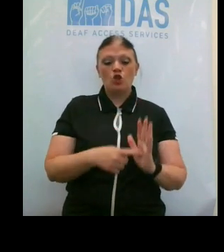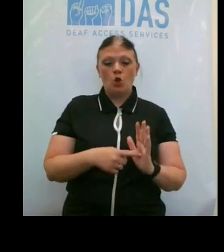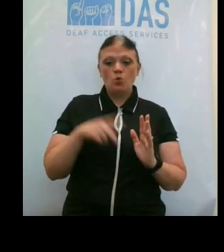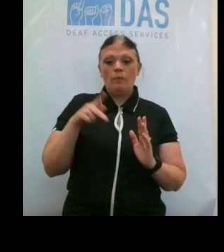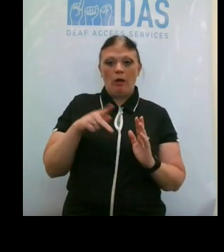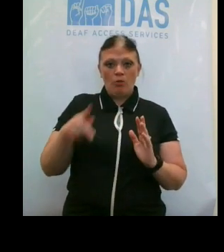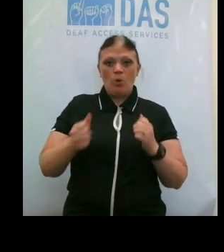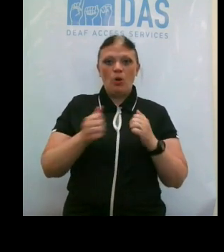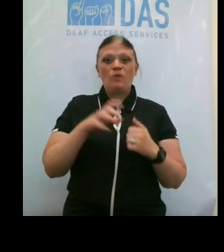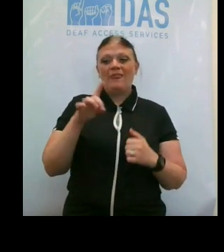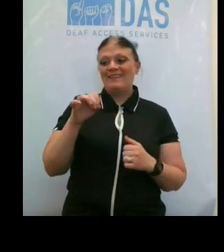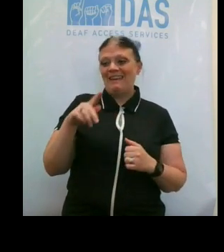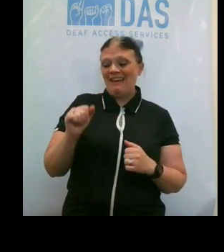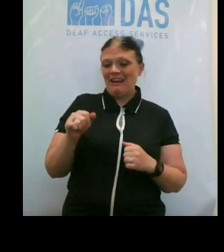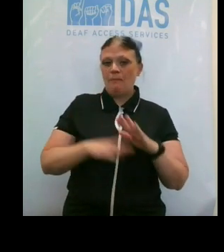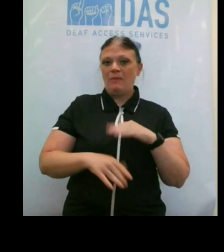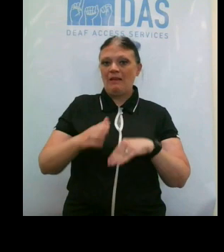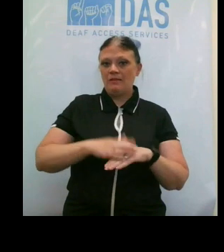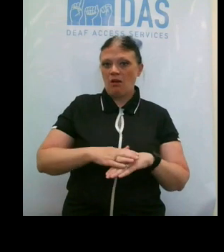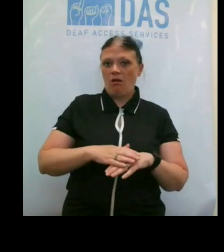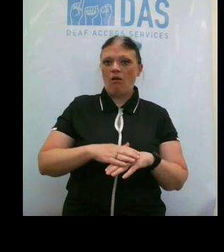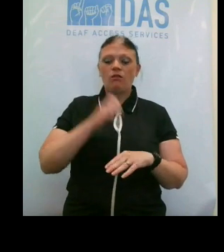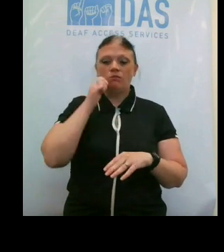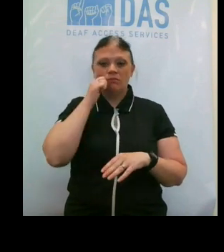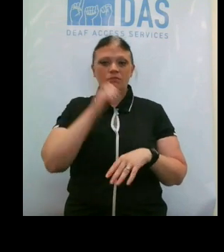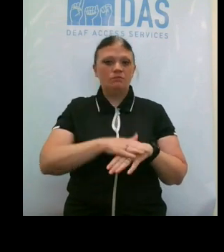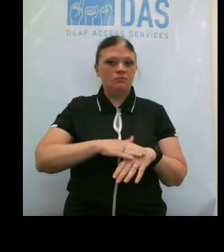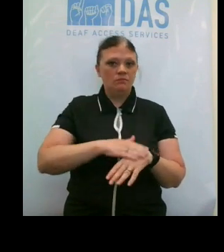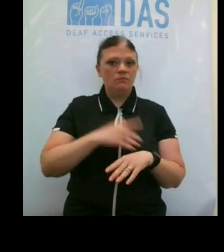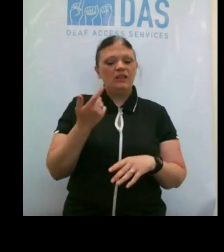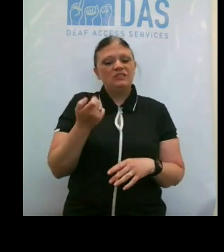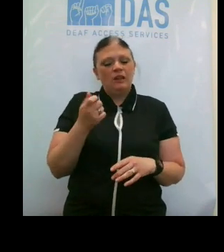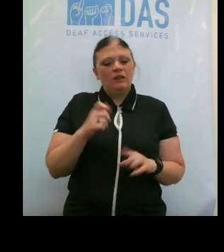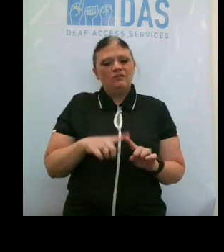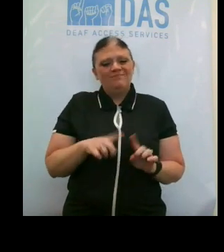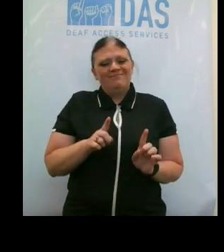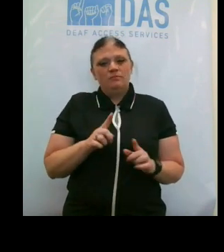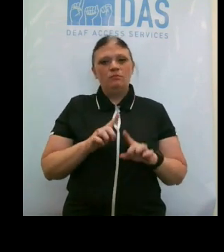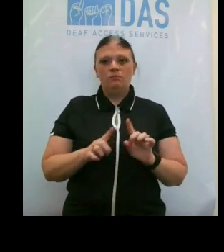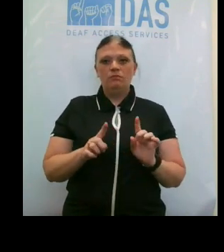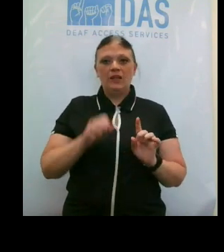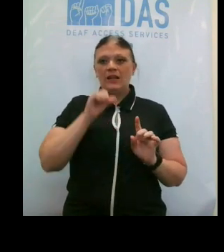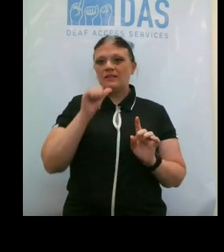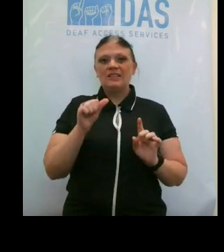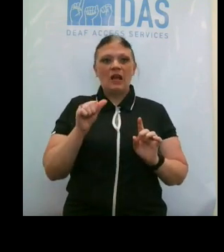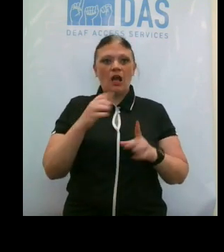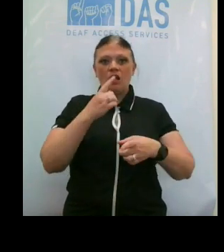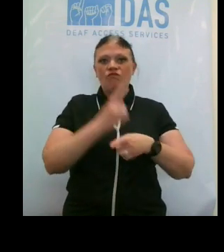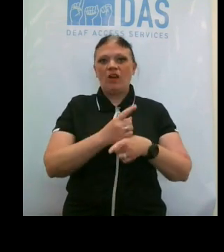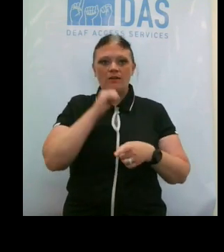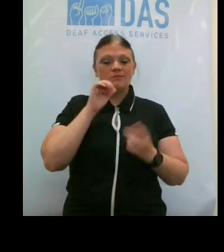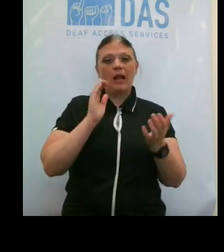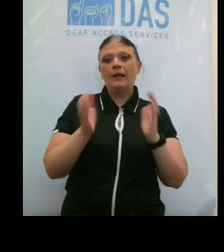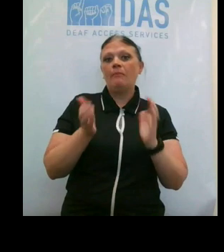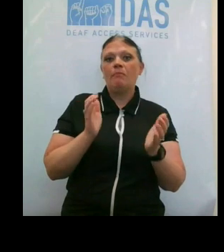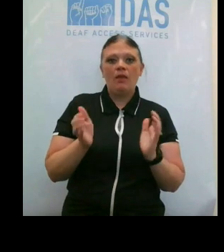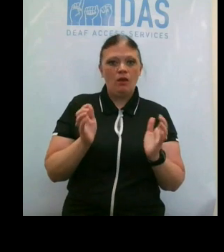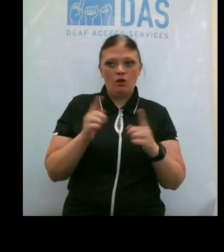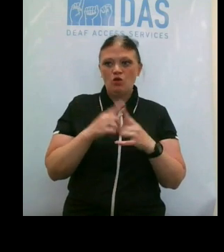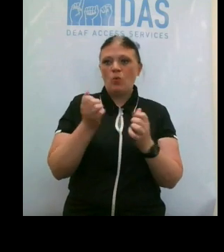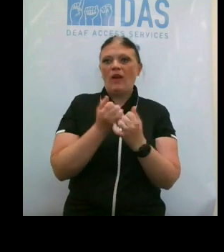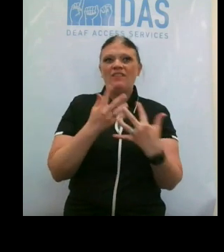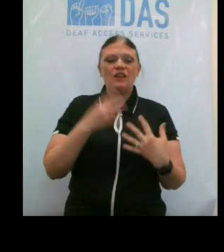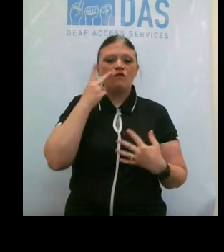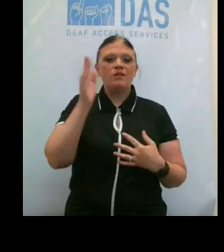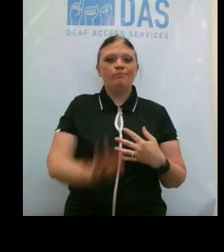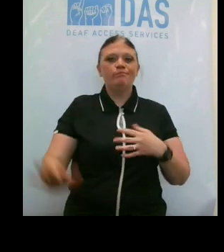data based on race and ethnicity, while there's a slight discrepancy, it's not great, and it's not compared to what we've seen elsewhere